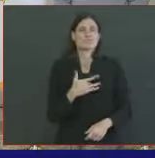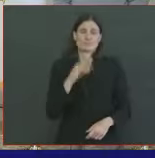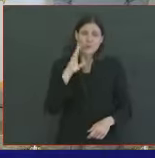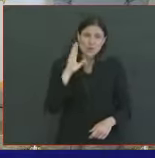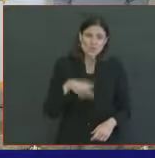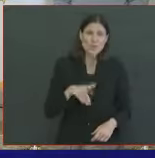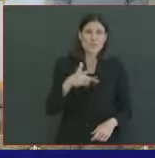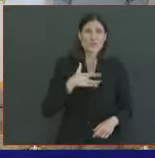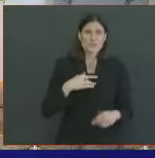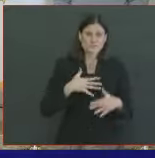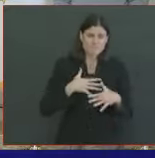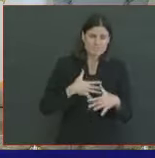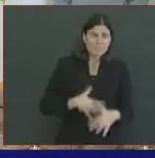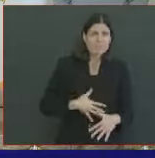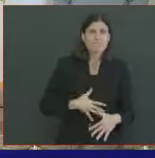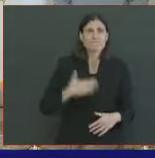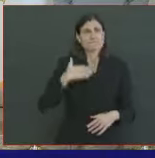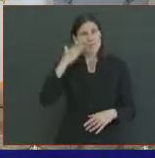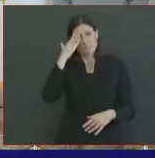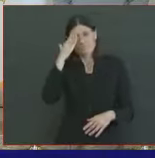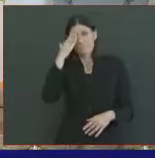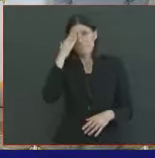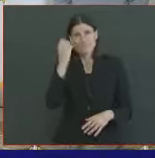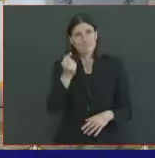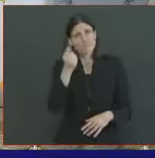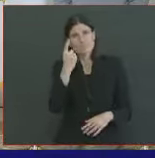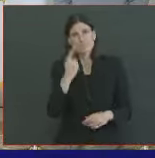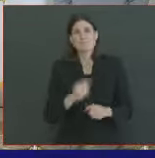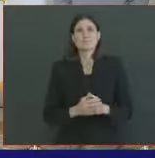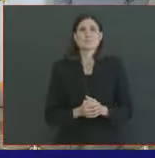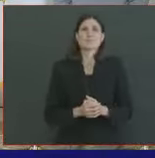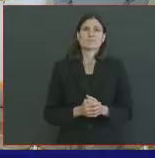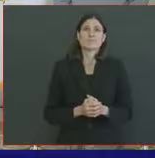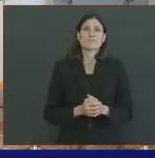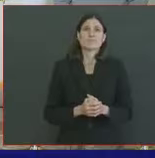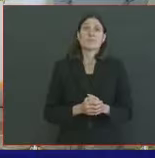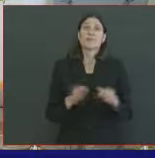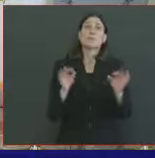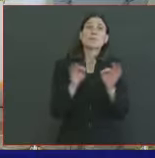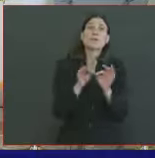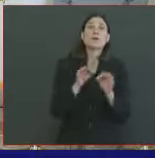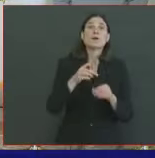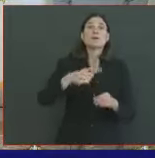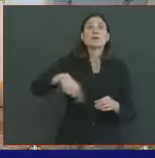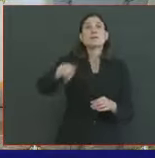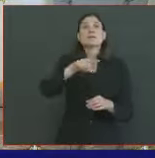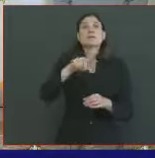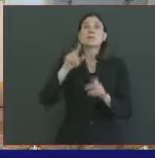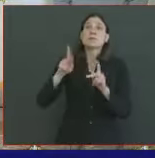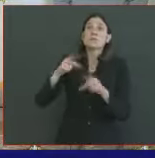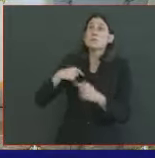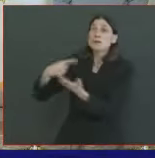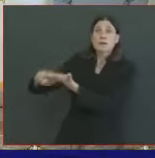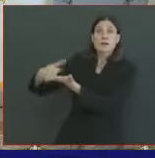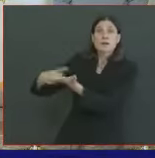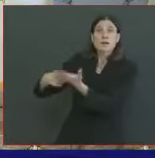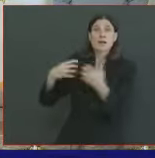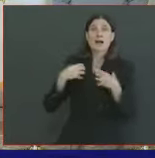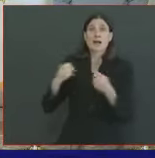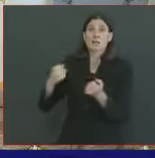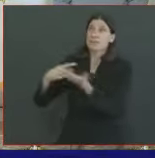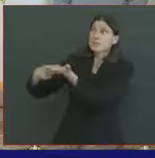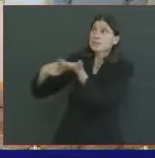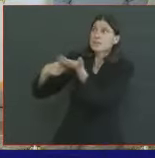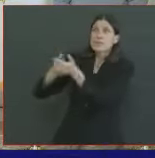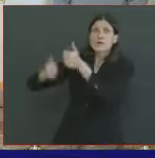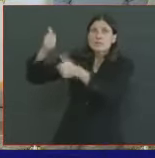necessary, and I've checked in again and again with our public health officials. They tell me it's necessary. So please